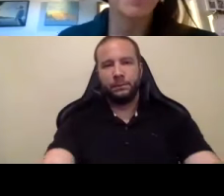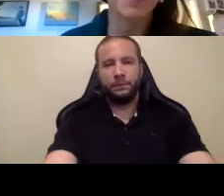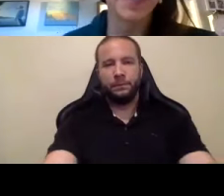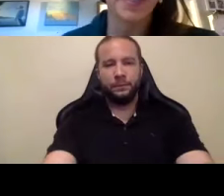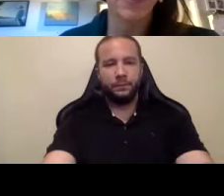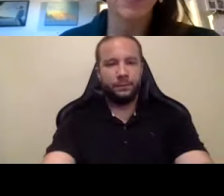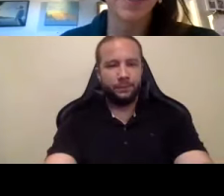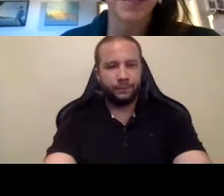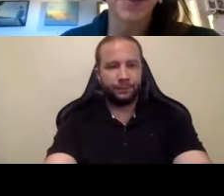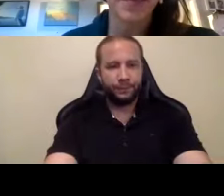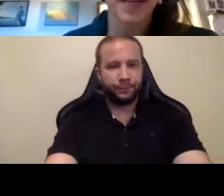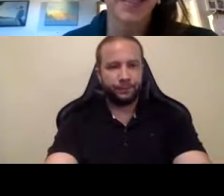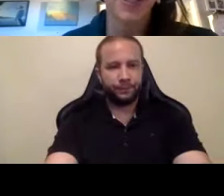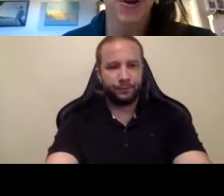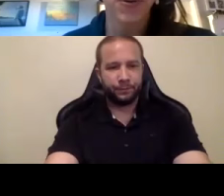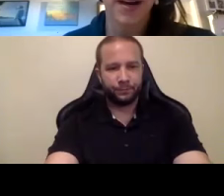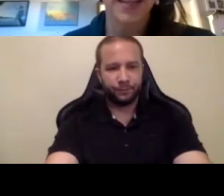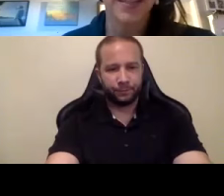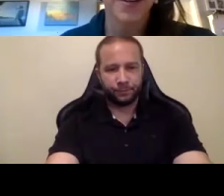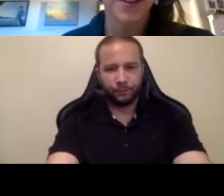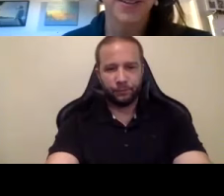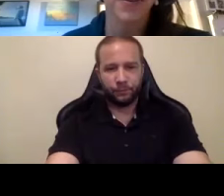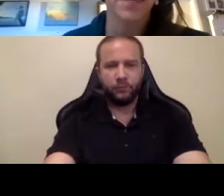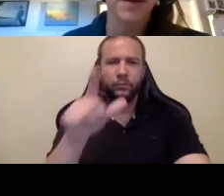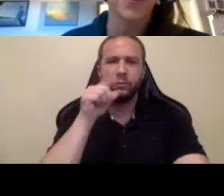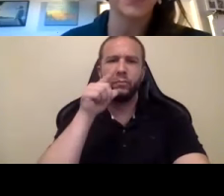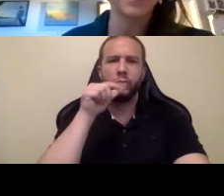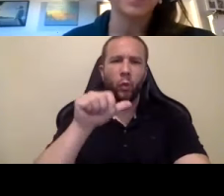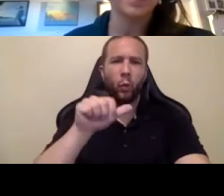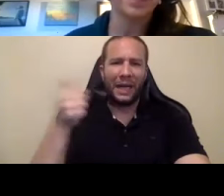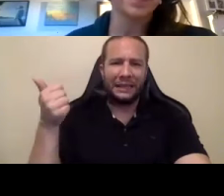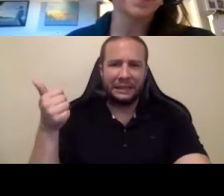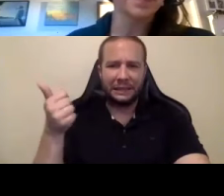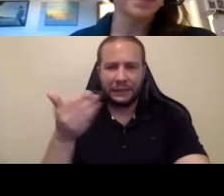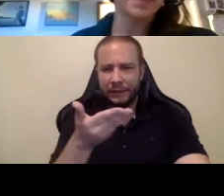Am I missing anyone from the steering committee? I see Joe Ryan is on, also from Bayonne.